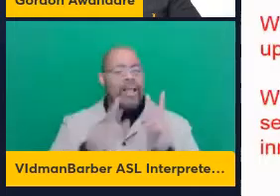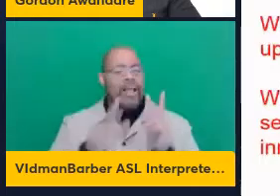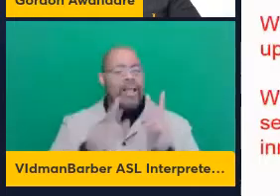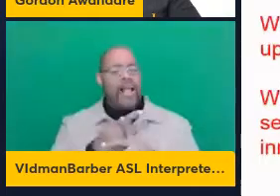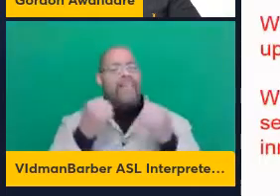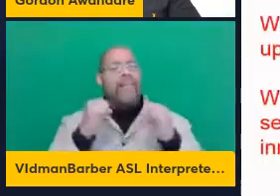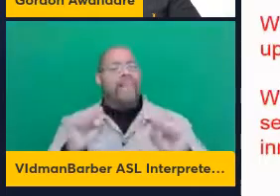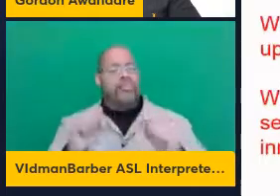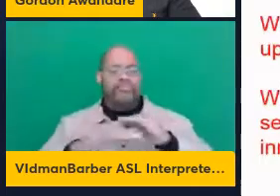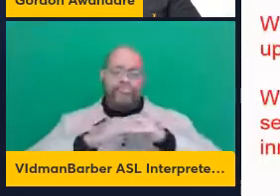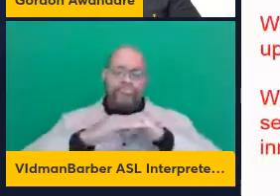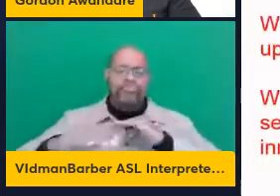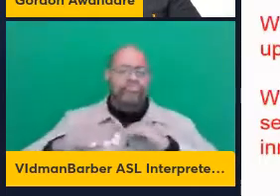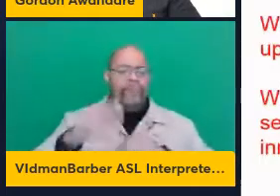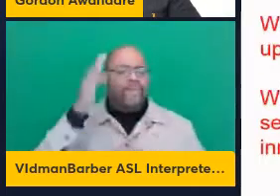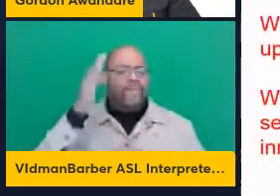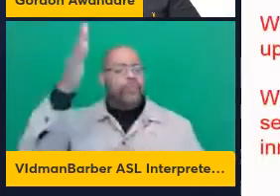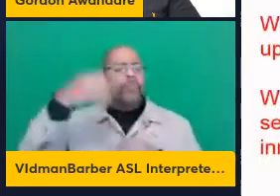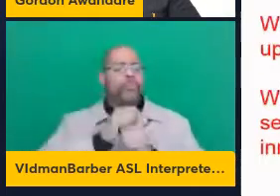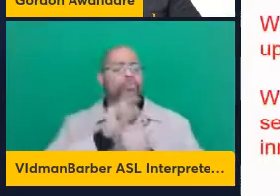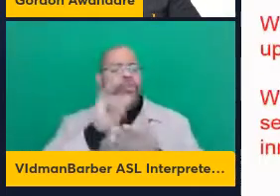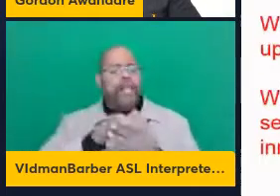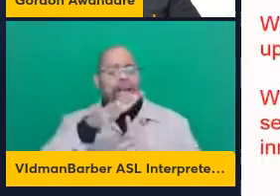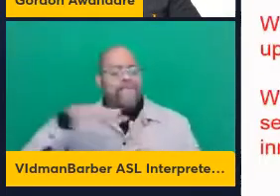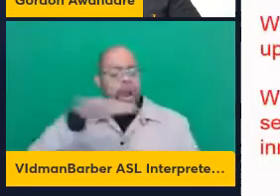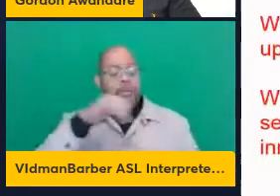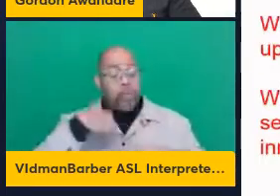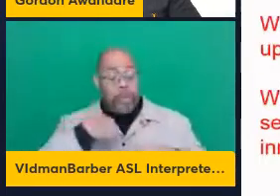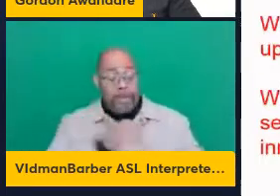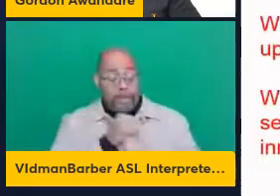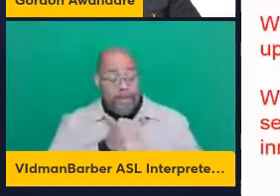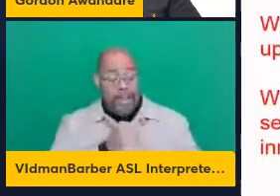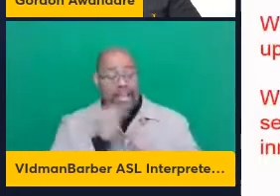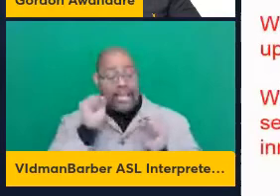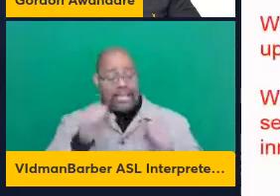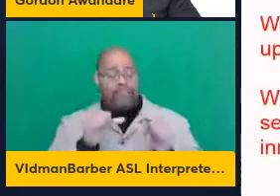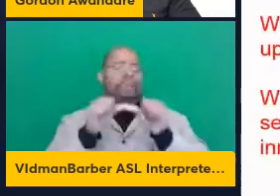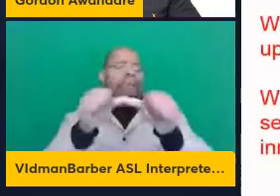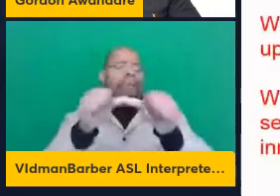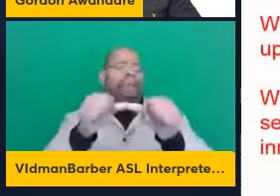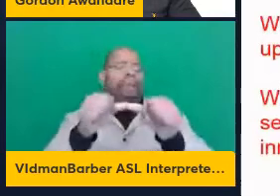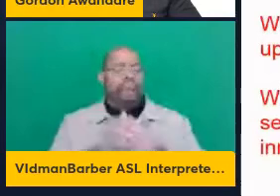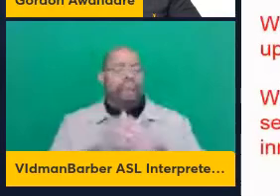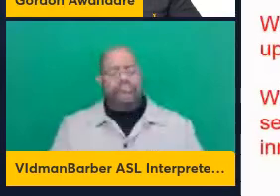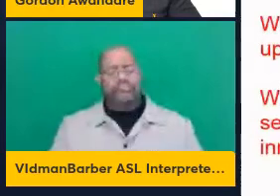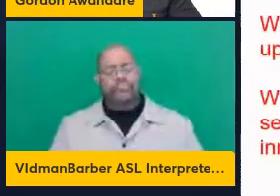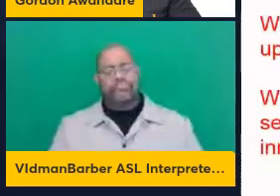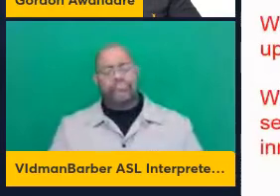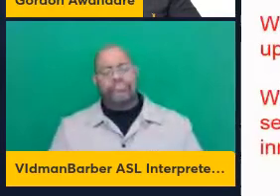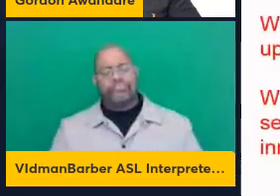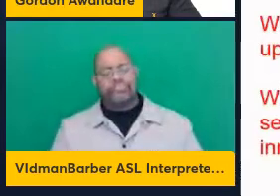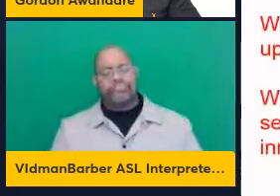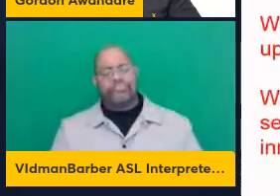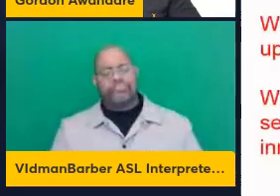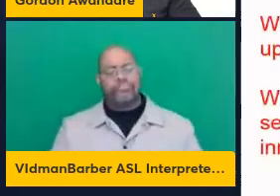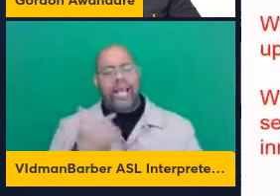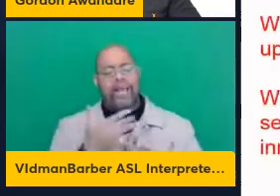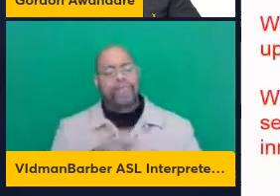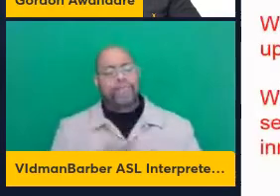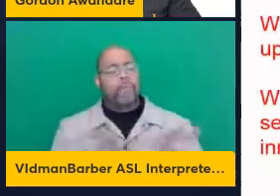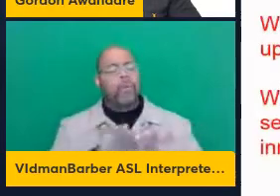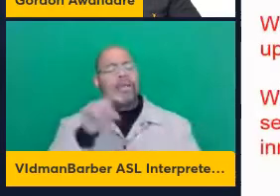efforts sustainable, to make sure that the environments that we're creating can be sustained? Then there's a critical need